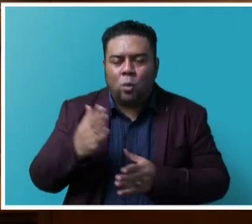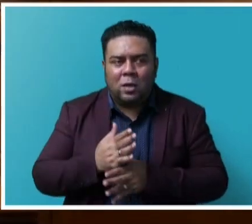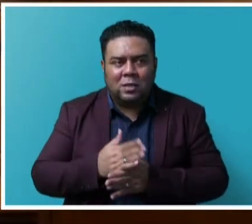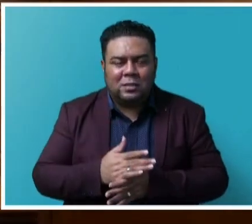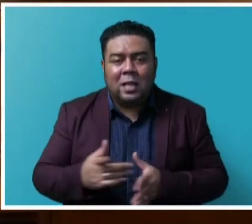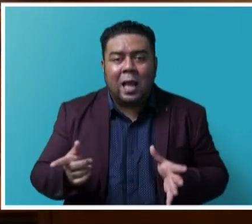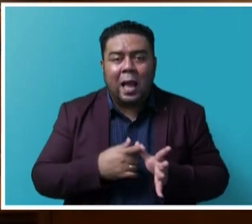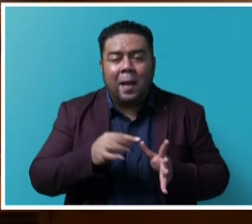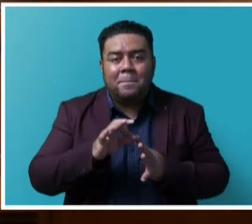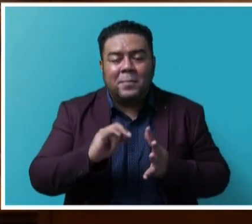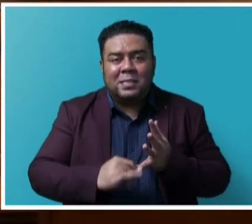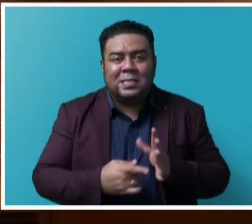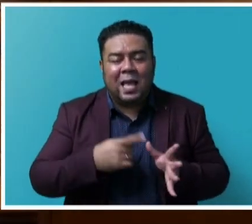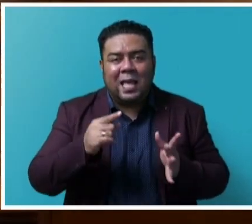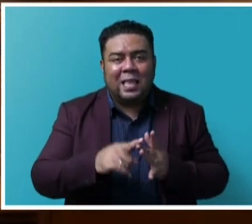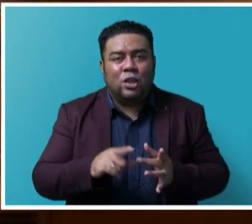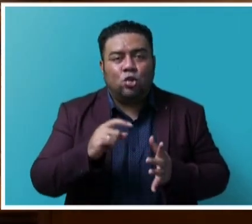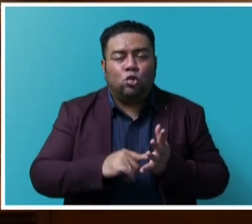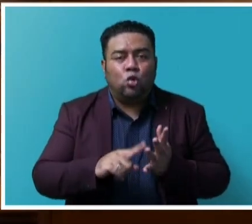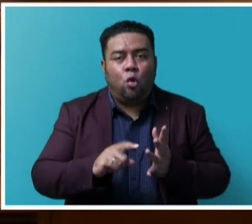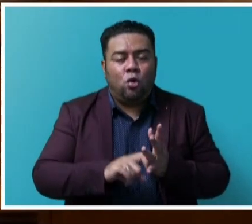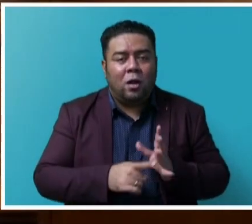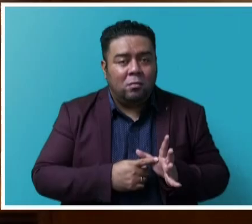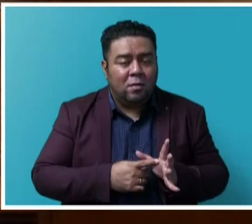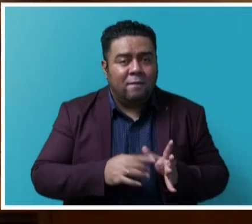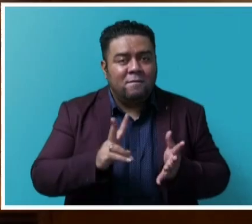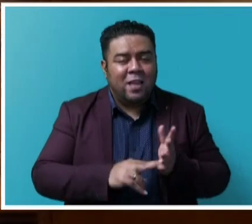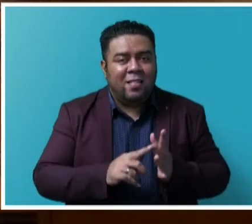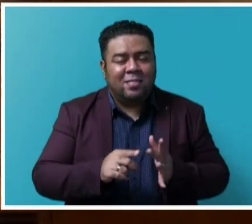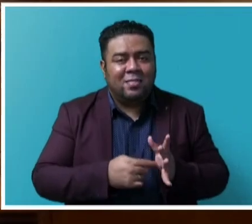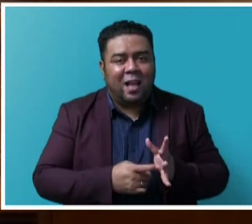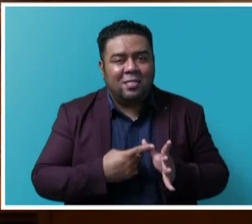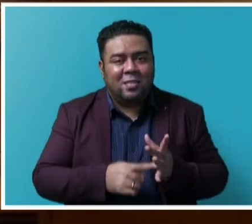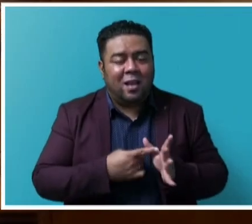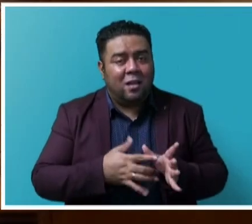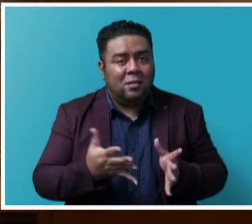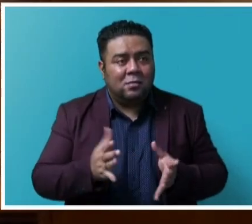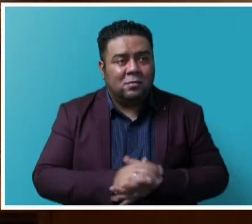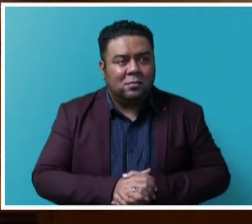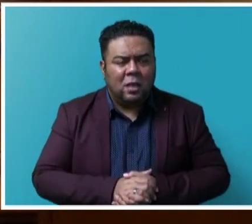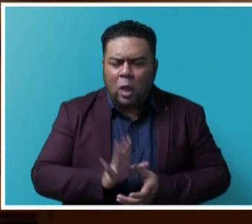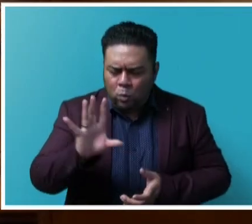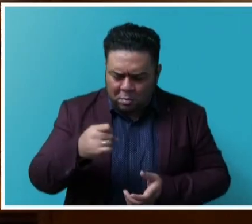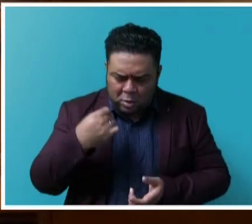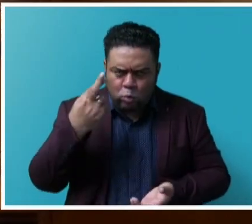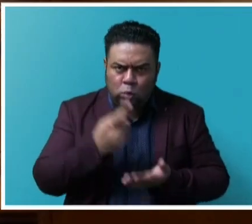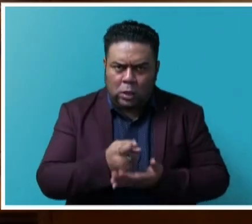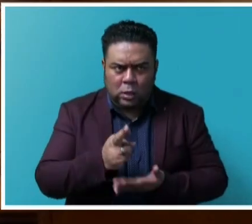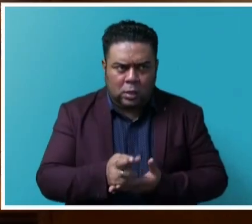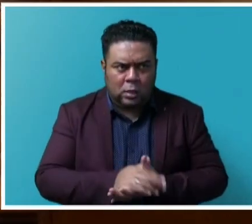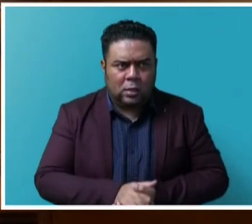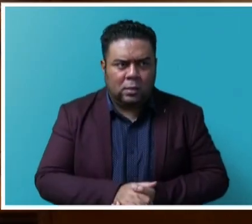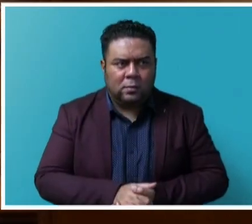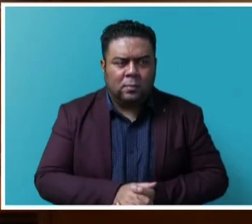Apisay Torra, the late Tanyala Vitata, the late Karkin Nabuso. They would have been thrilled had